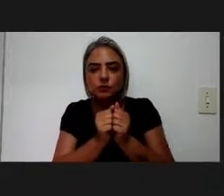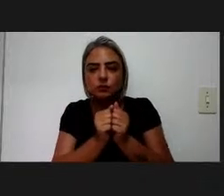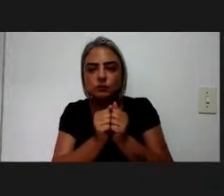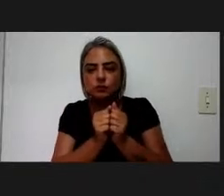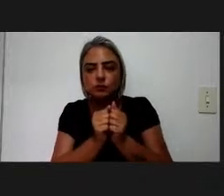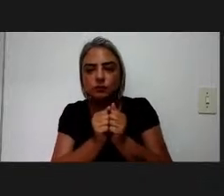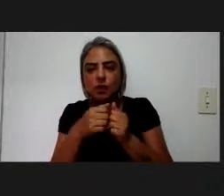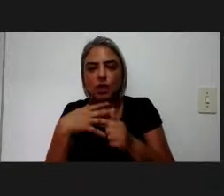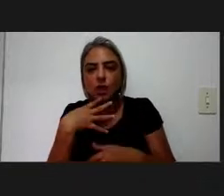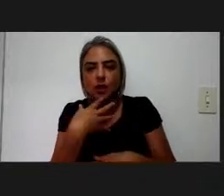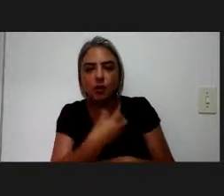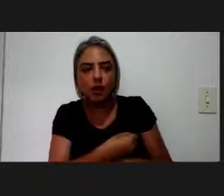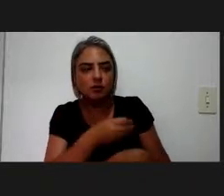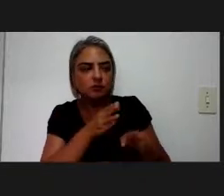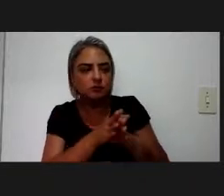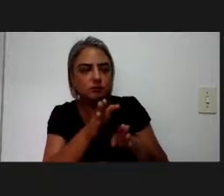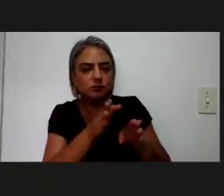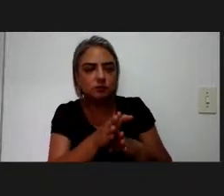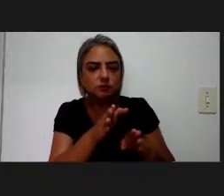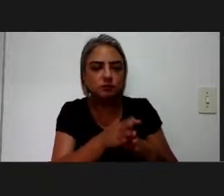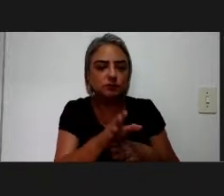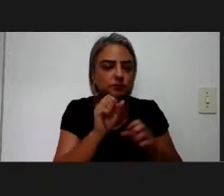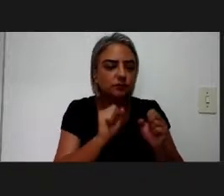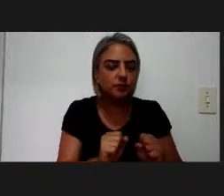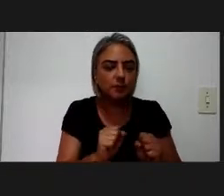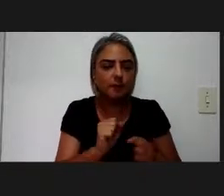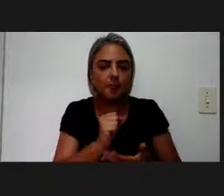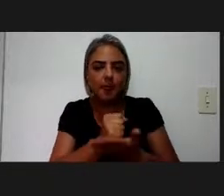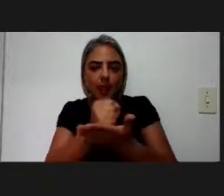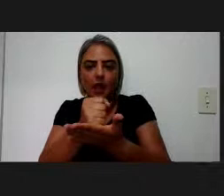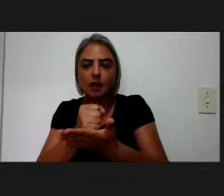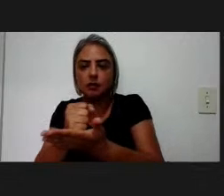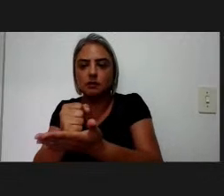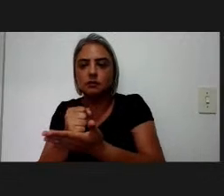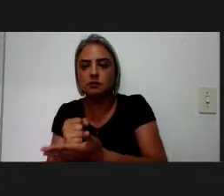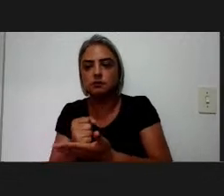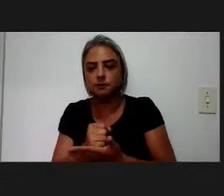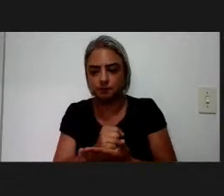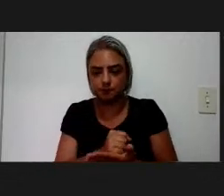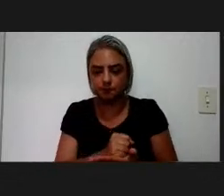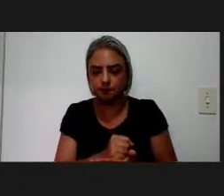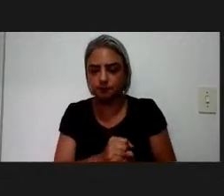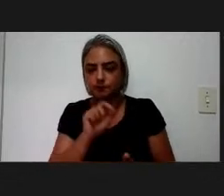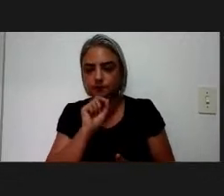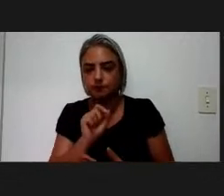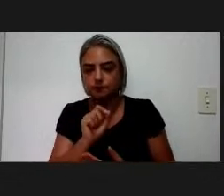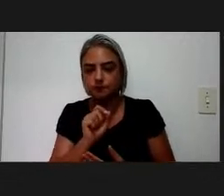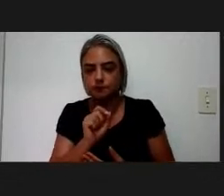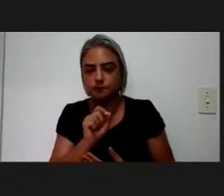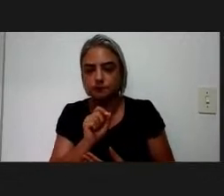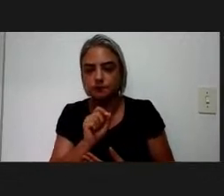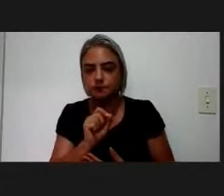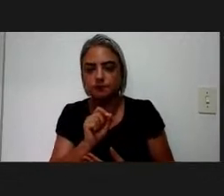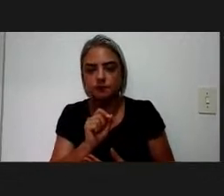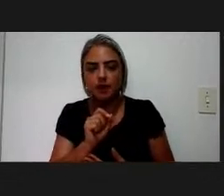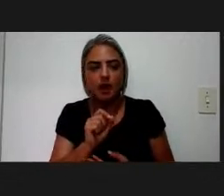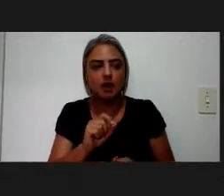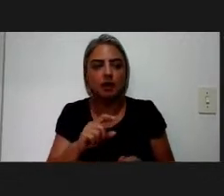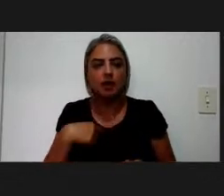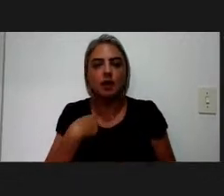but and I think the recommendation could help